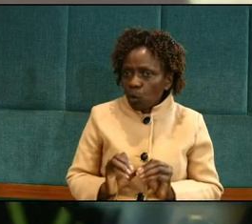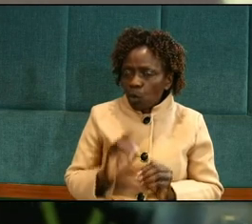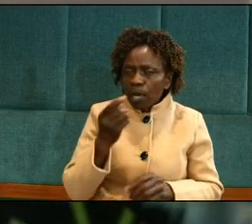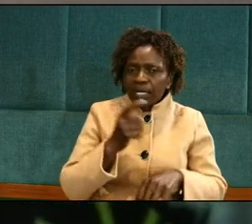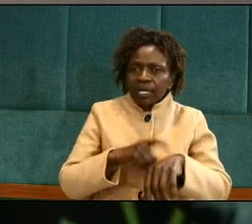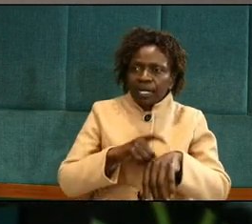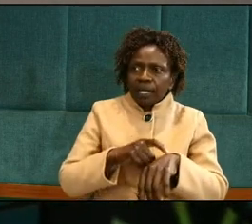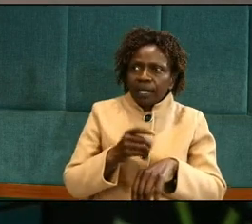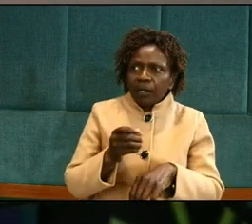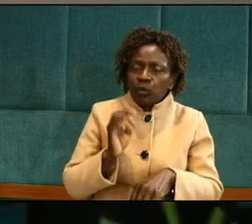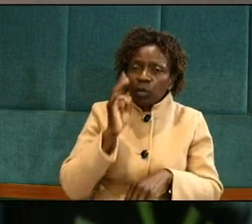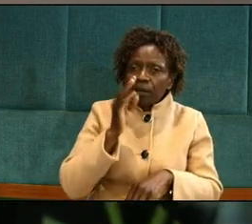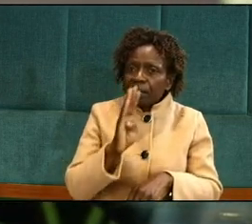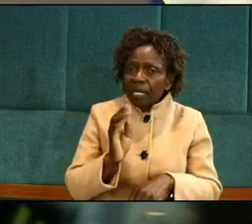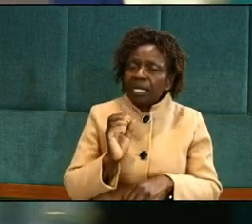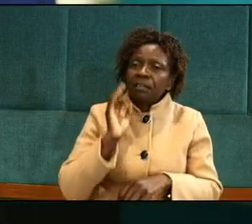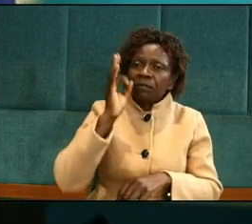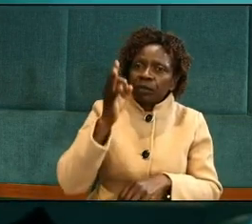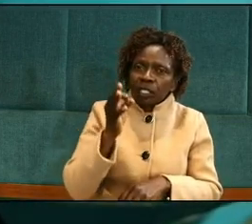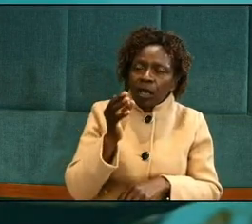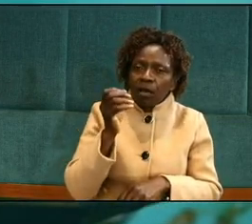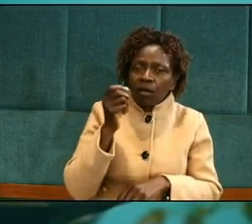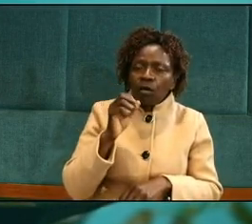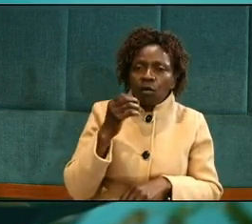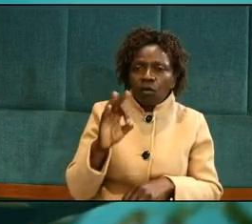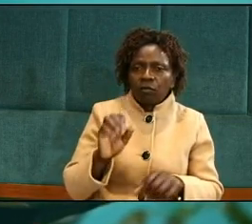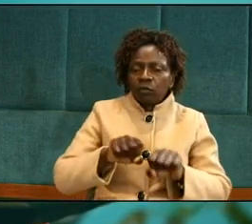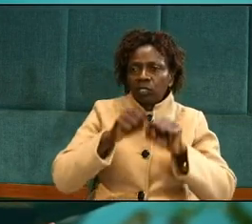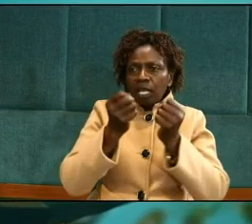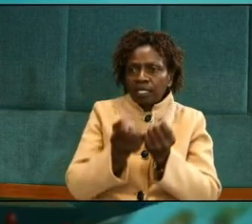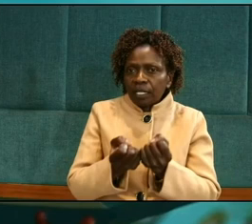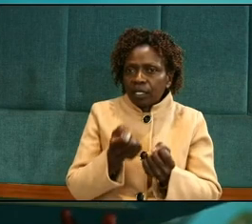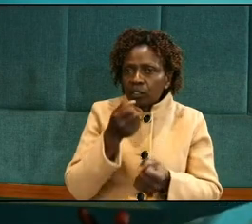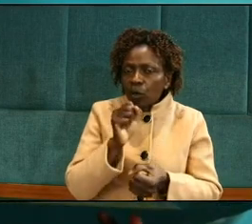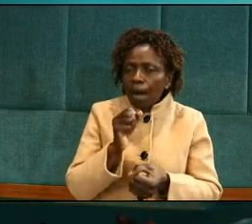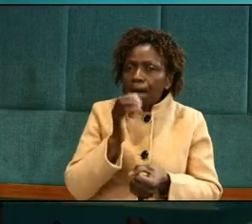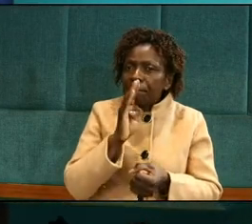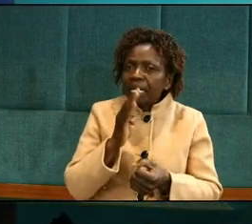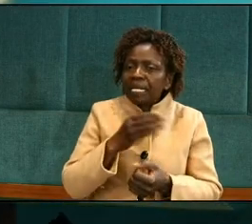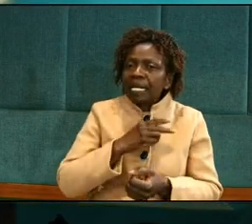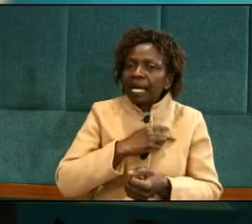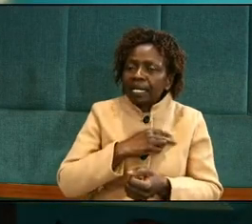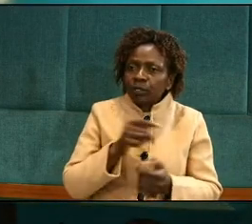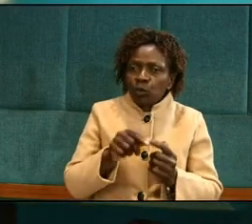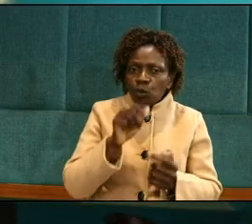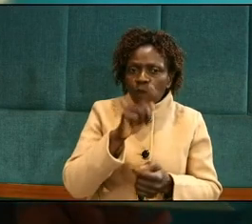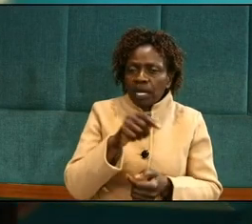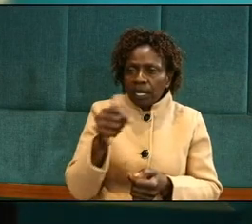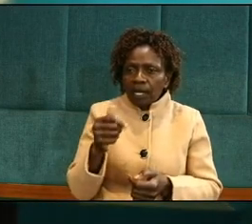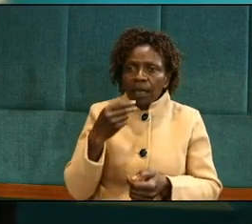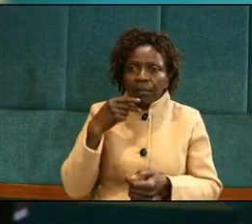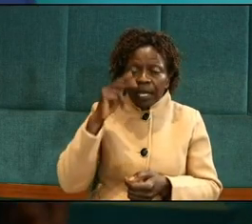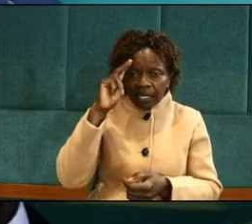one day will be the future of society. So be kind to one another.